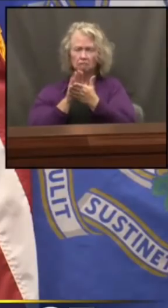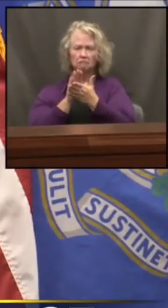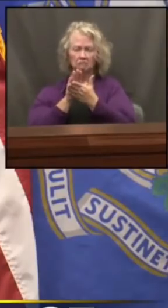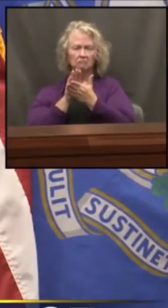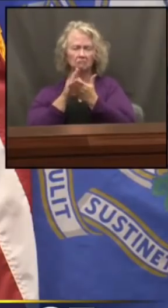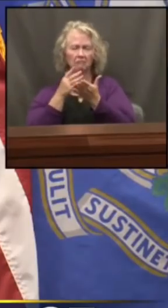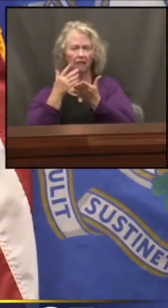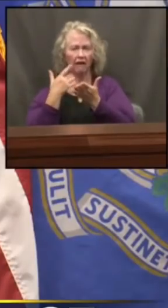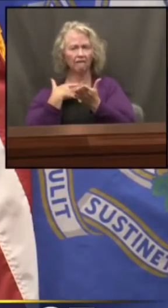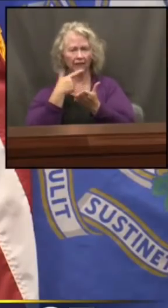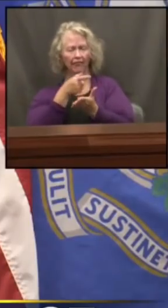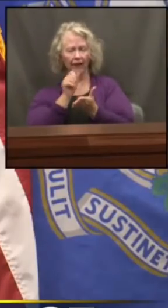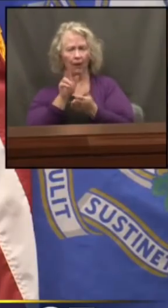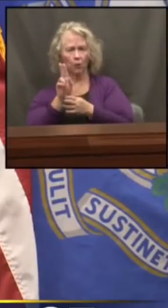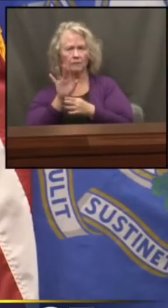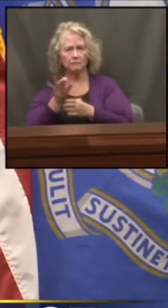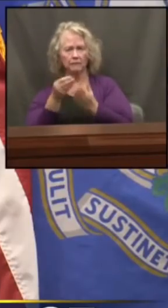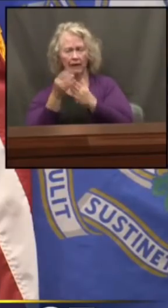on the ventilation.